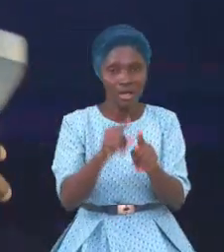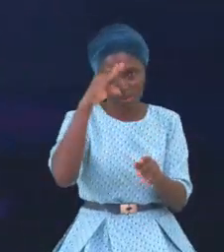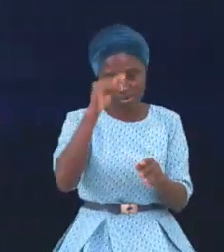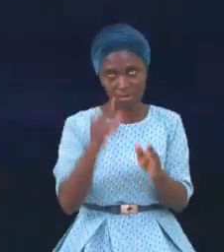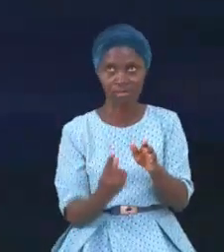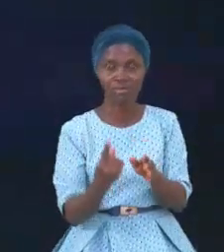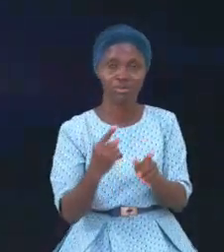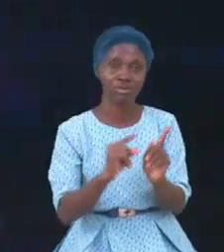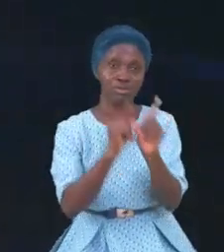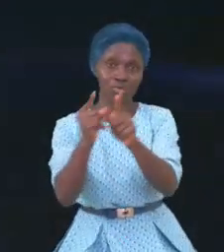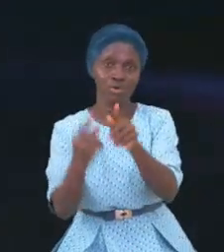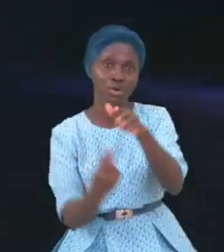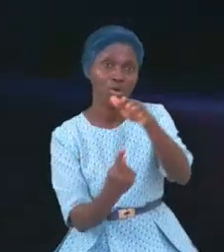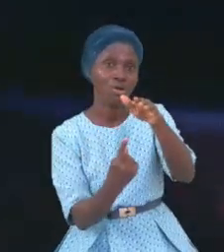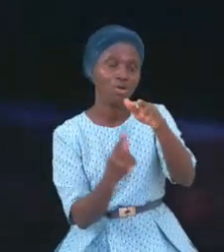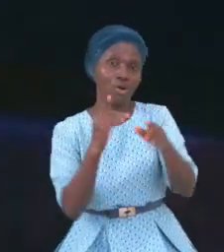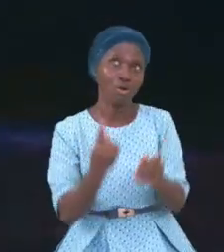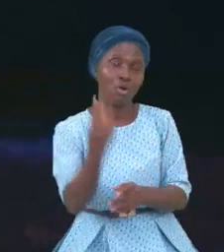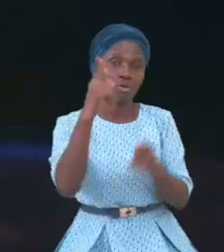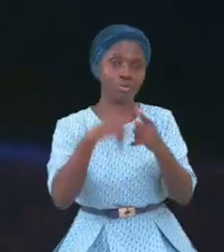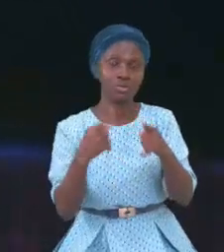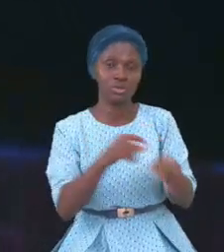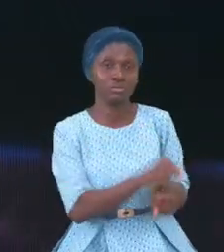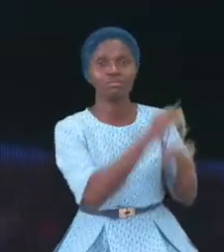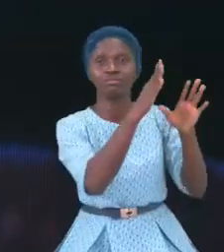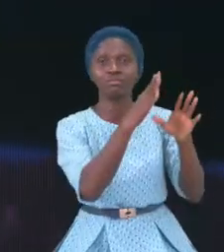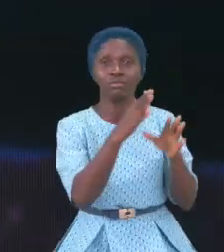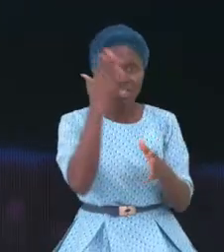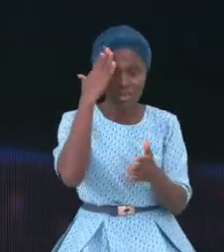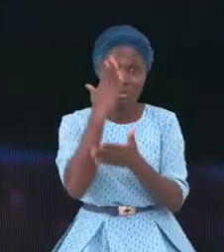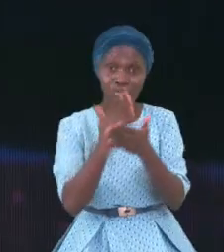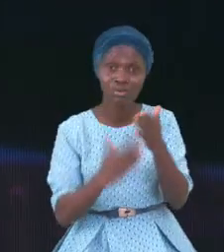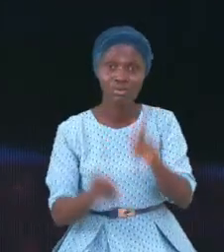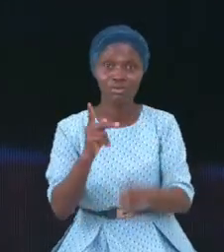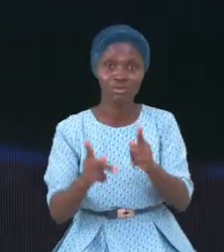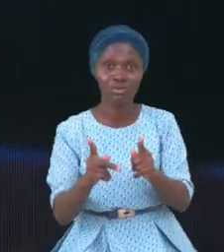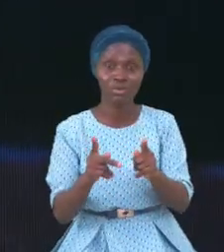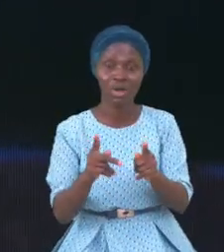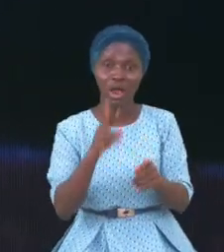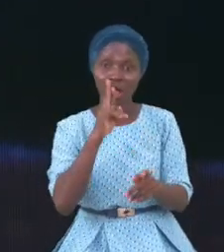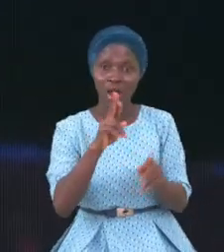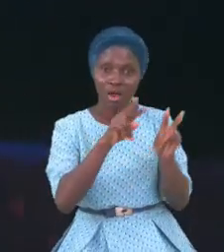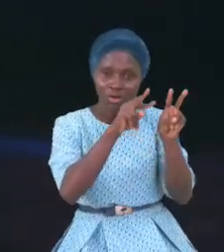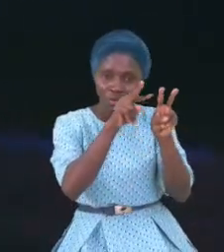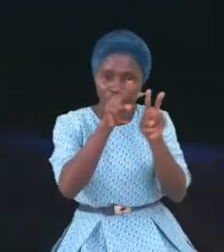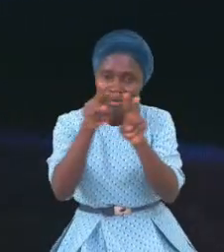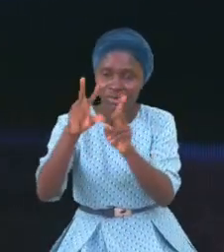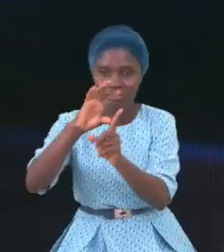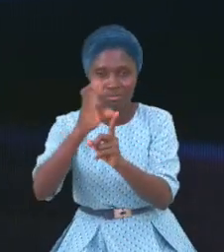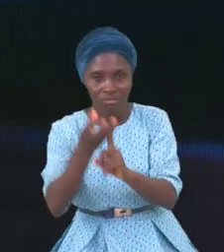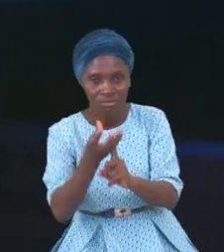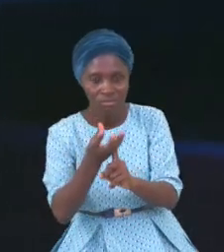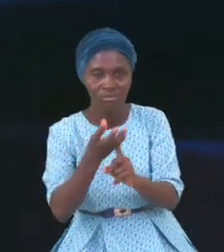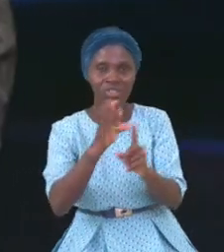are people that are watching the wind and they are watching circumstances. If things are easy, if things go